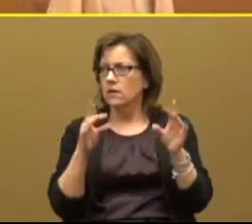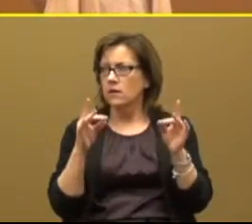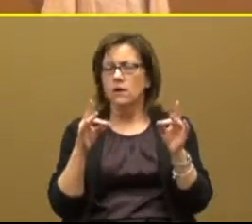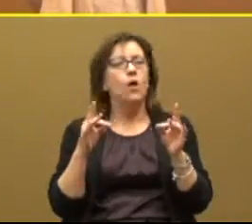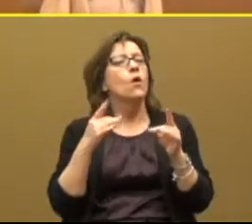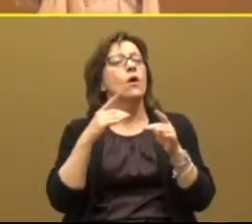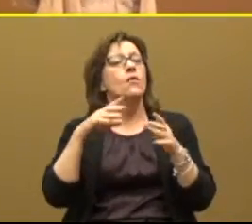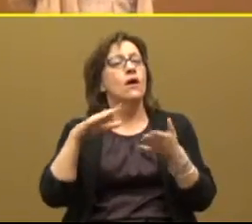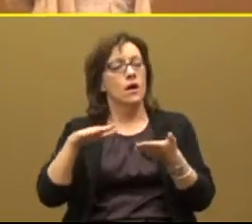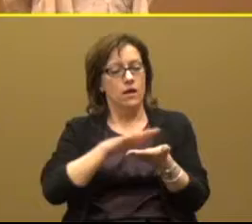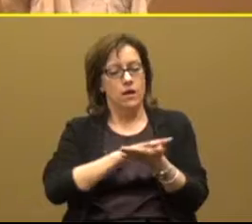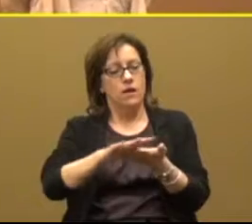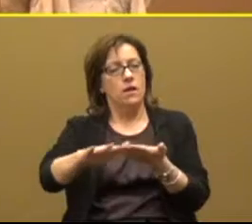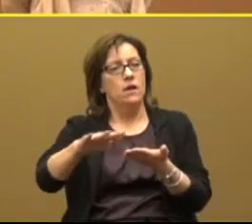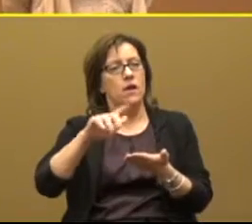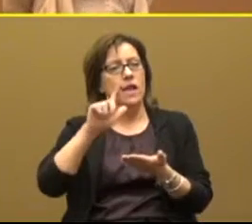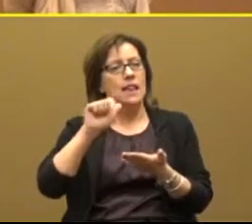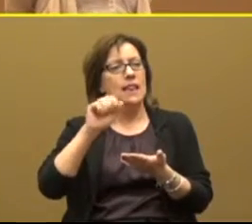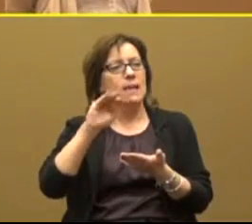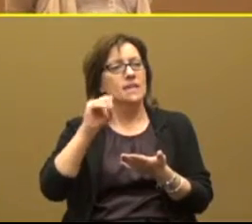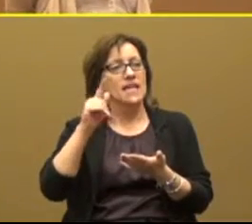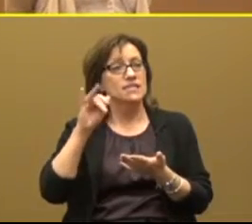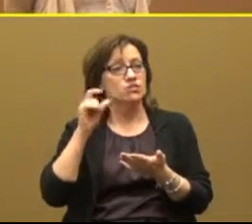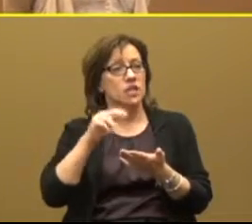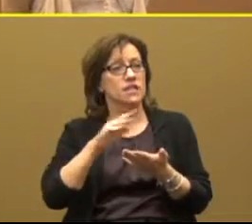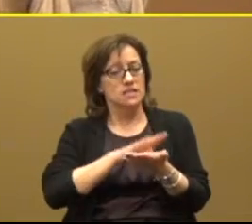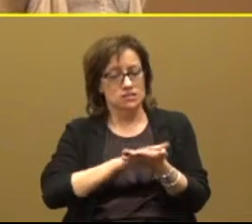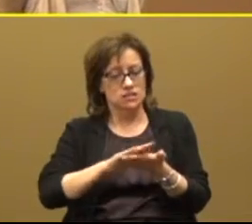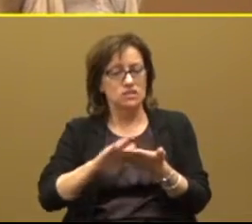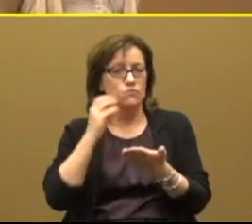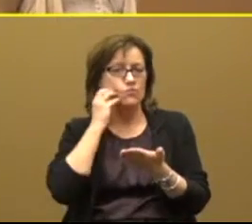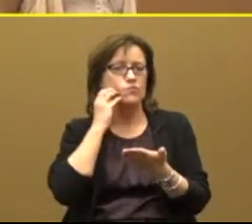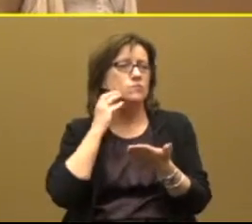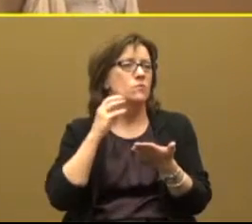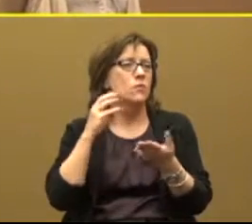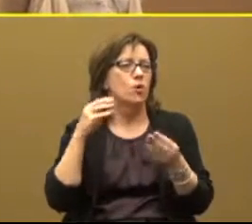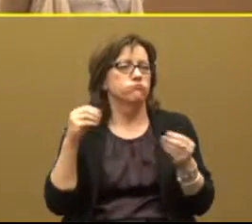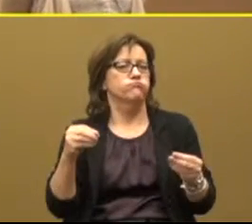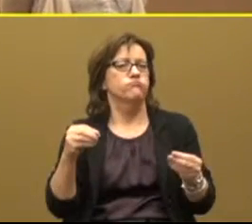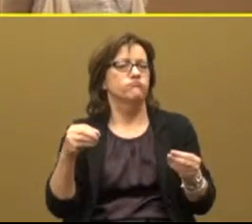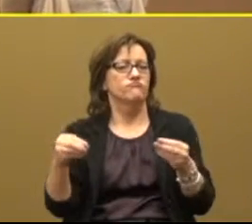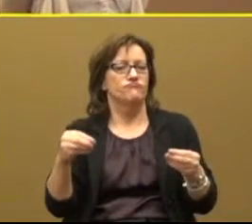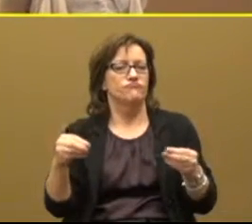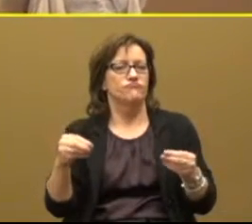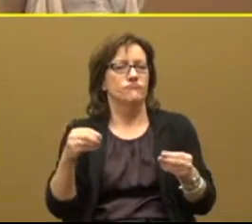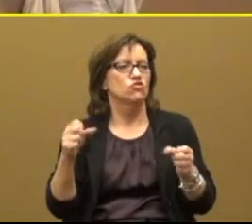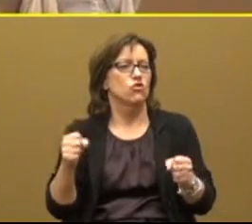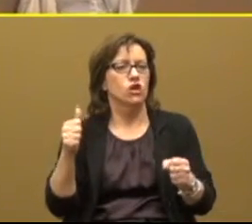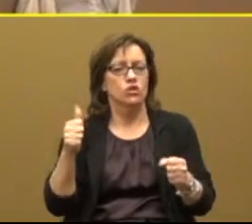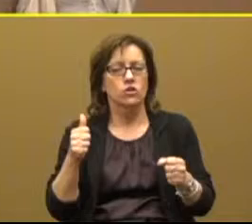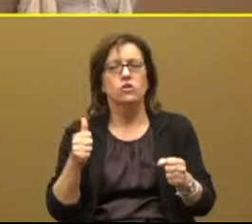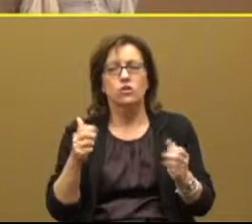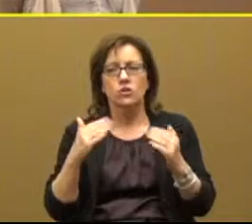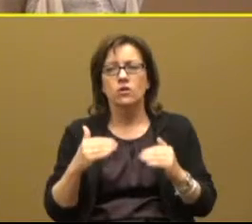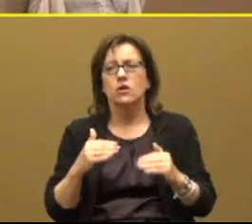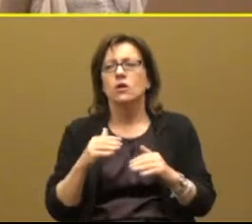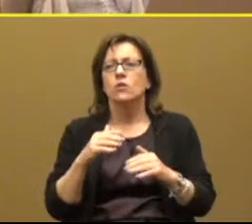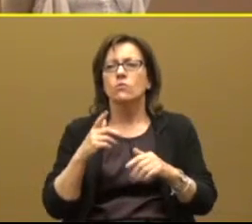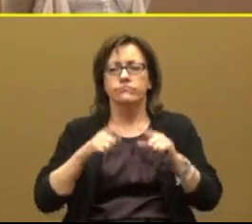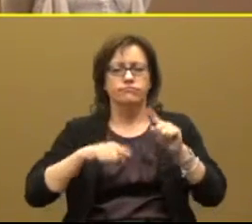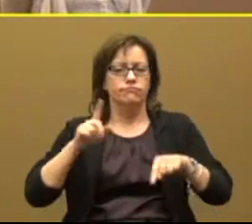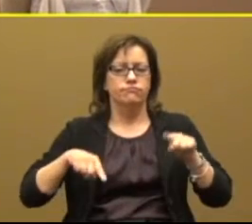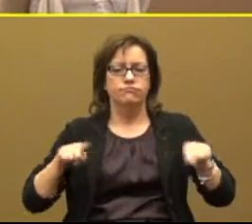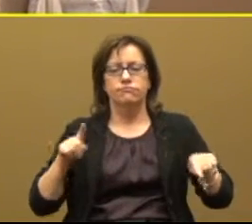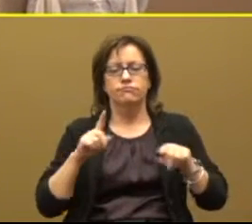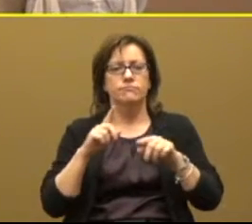lamination, so it's a heavier lamination, so it's more durable. So we've done all kinds of things. We've actually put